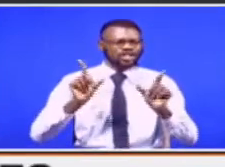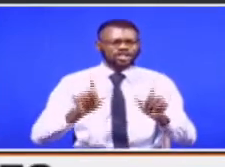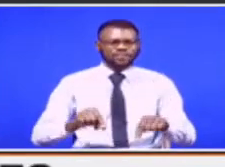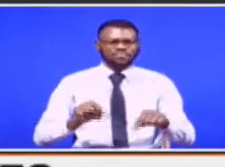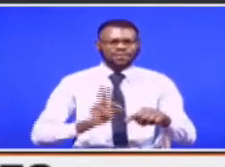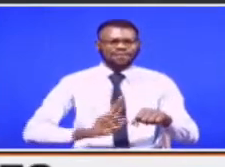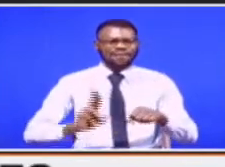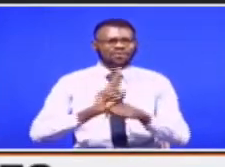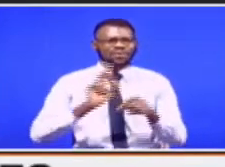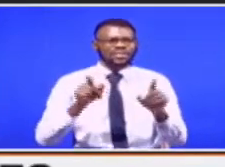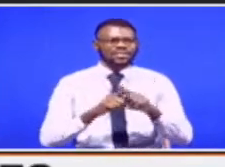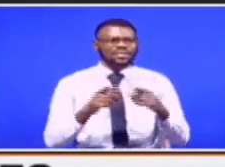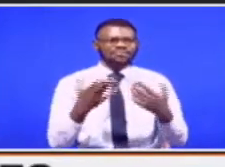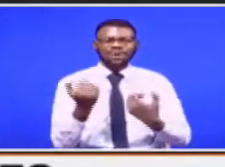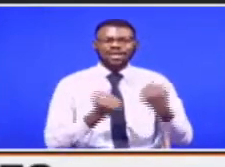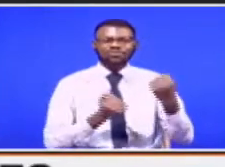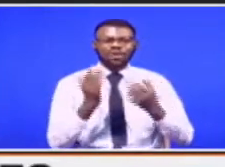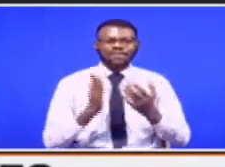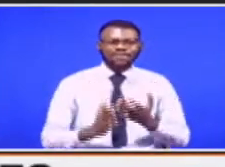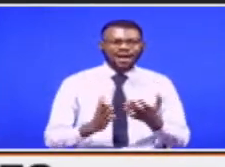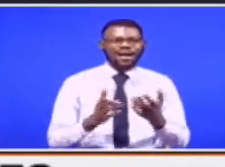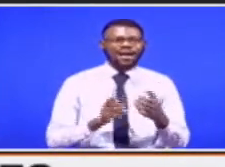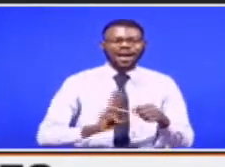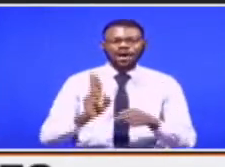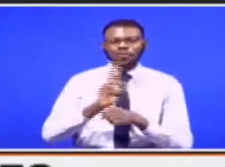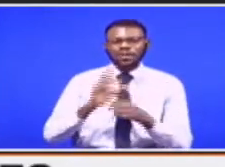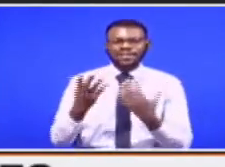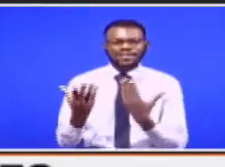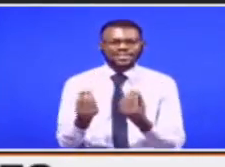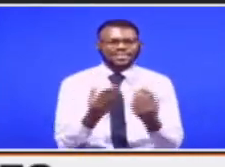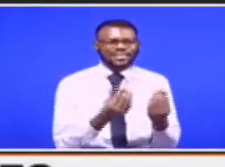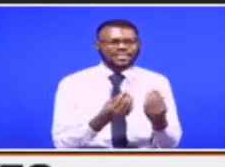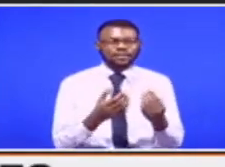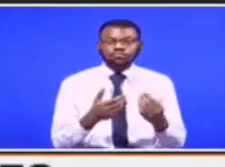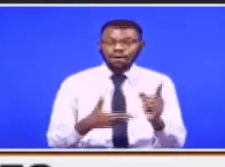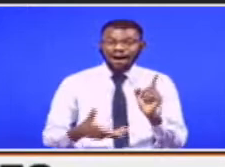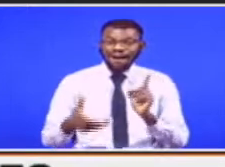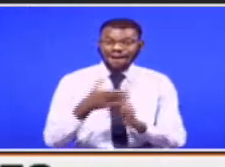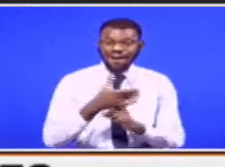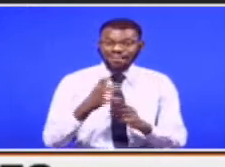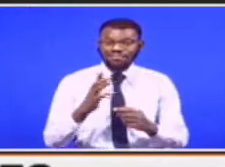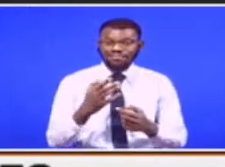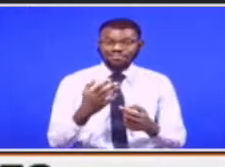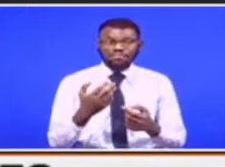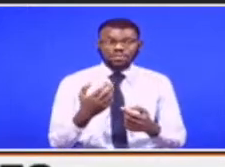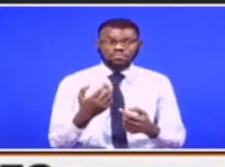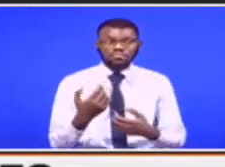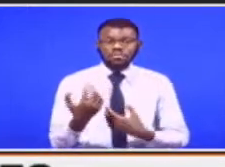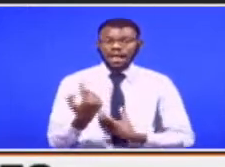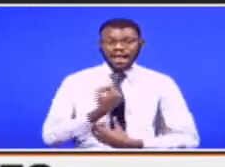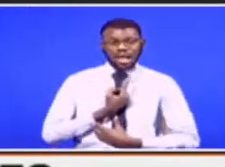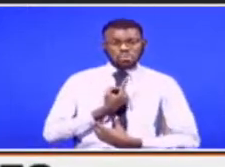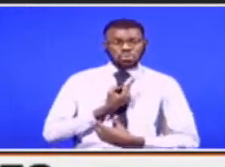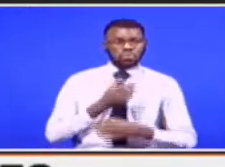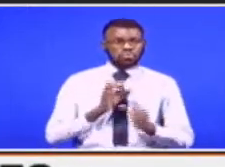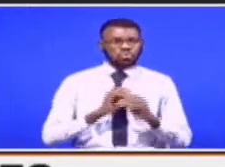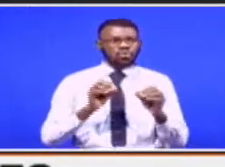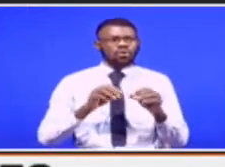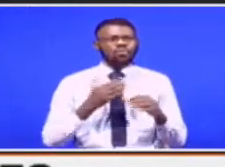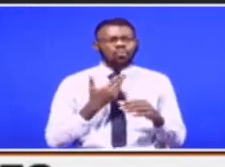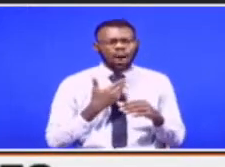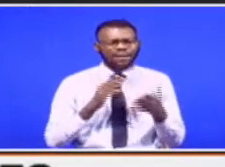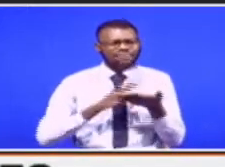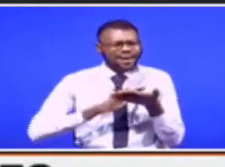improved driver earnings. We understand that we can't achieve this bigger than ourselves ambition as Uber to be the cleanest